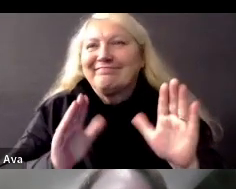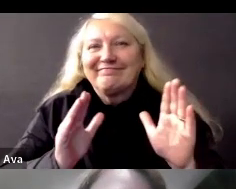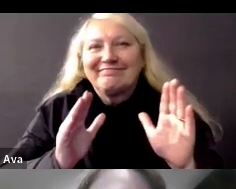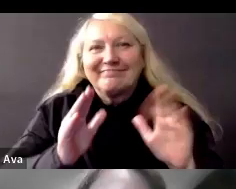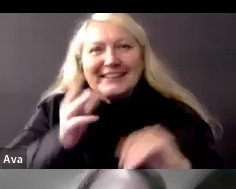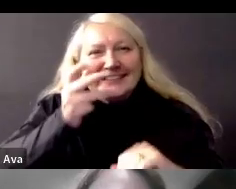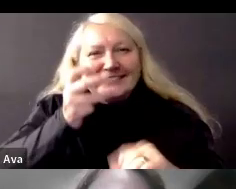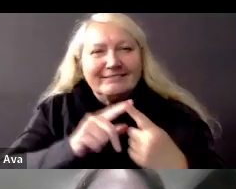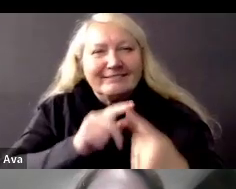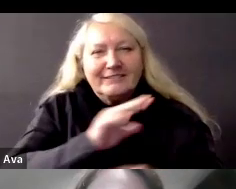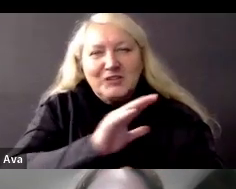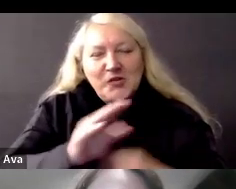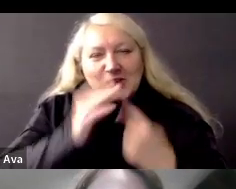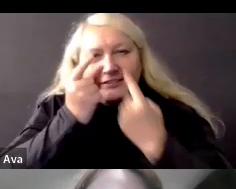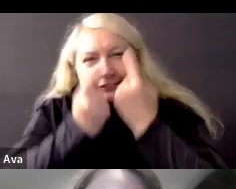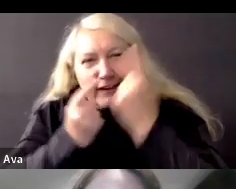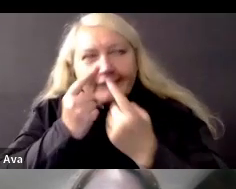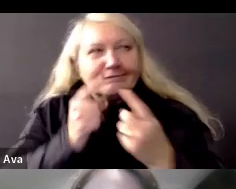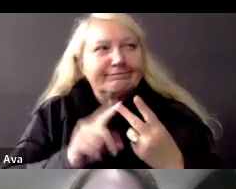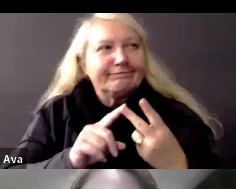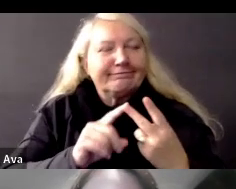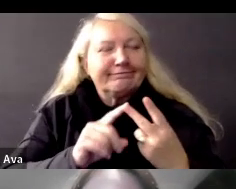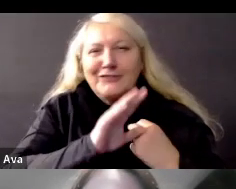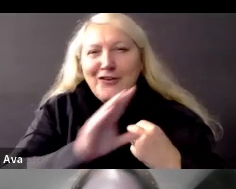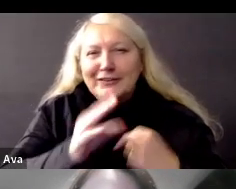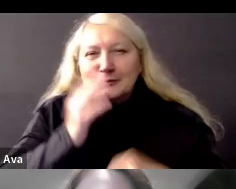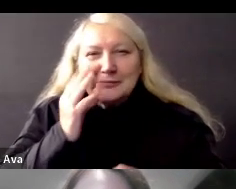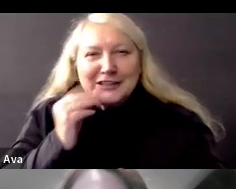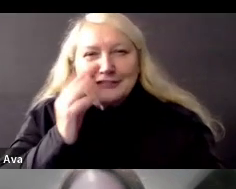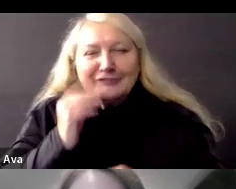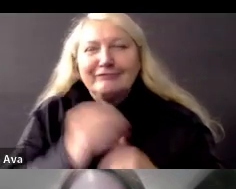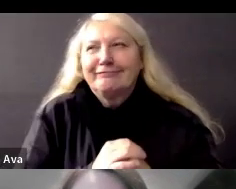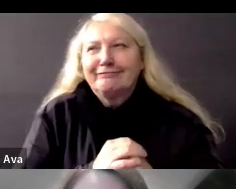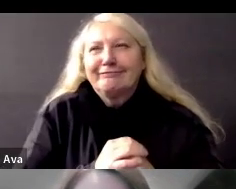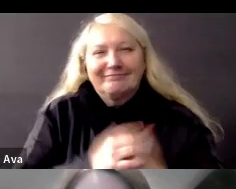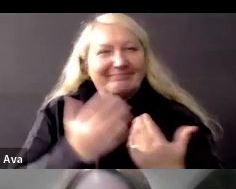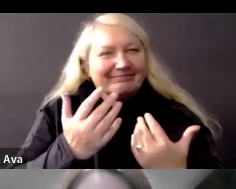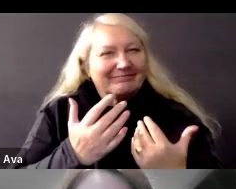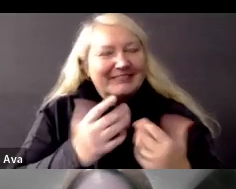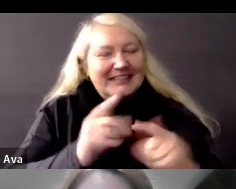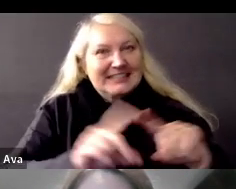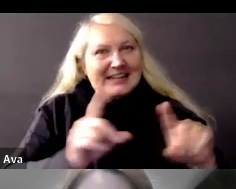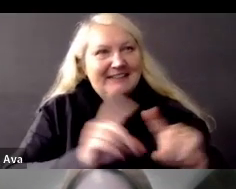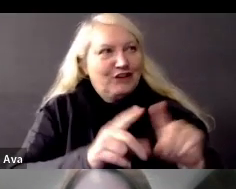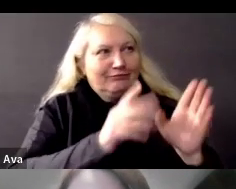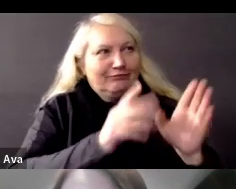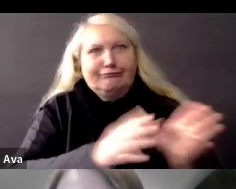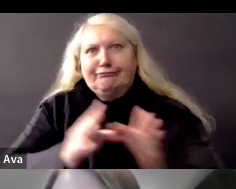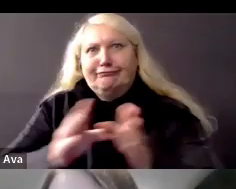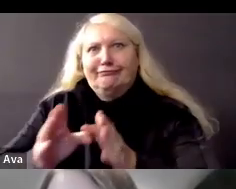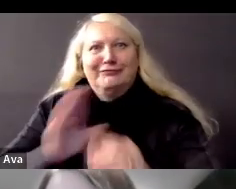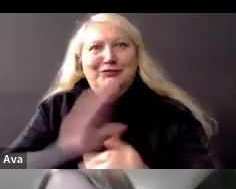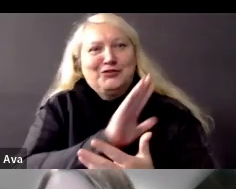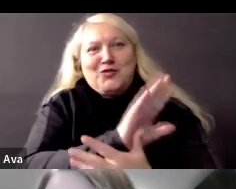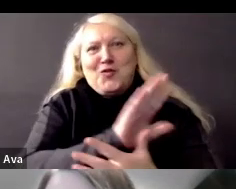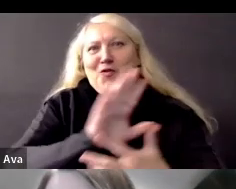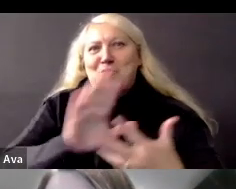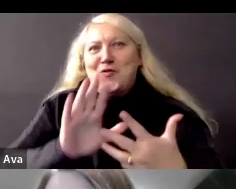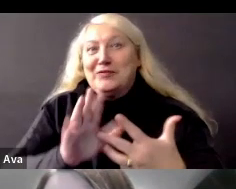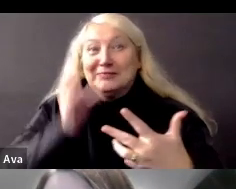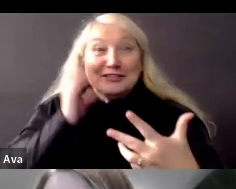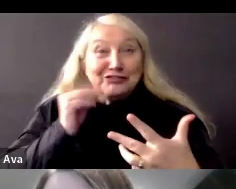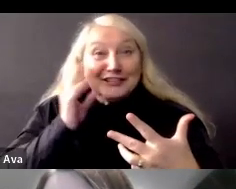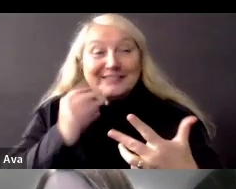thoughts and experience of the the diverse experience of the panelists coming from